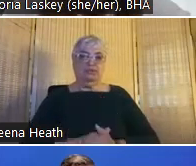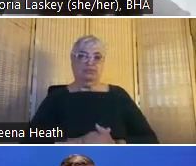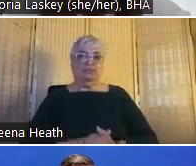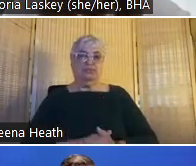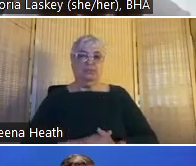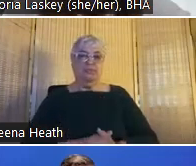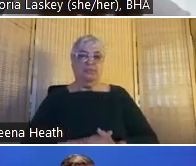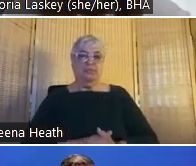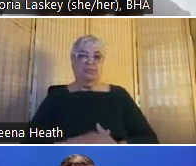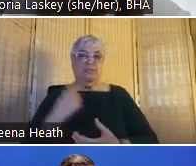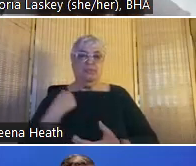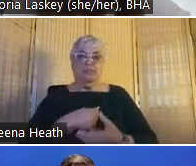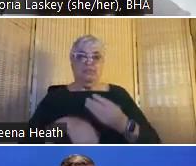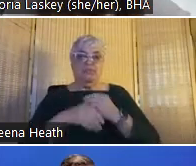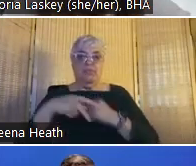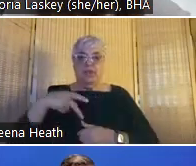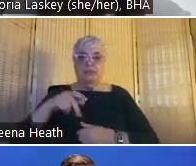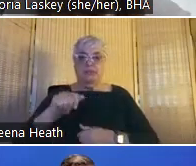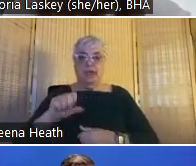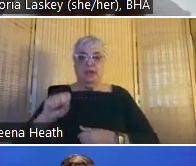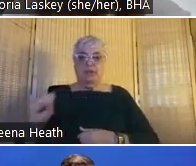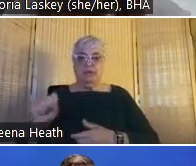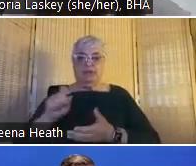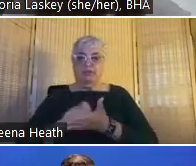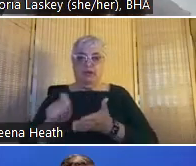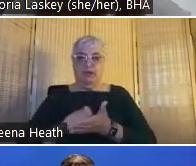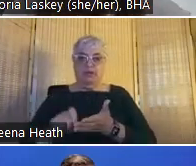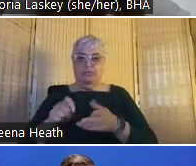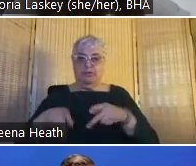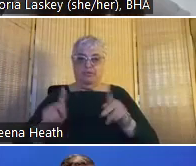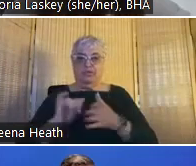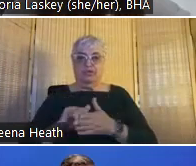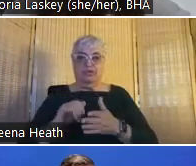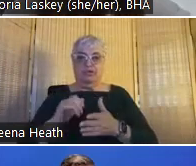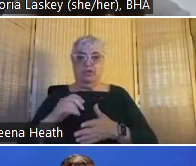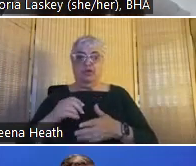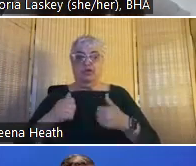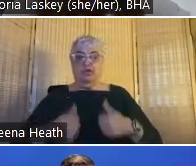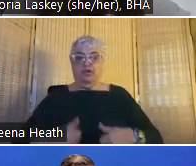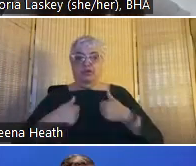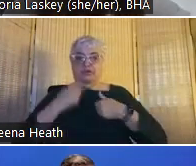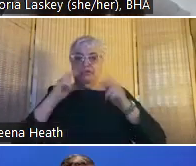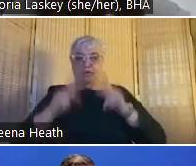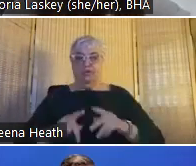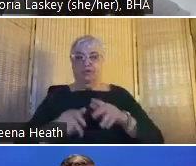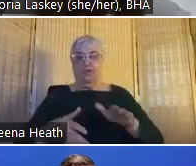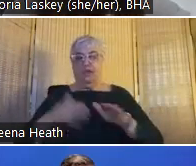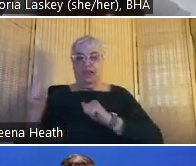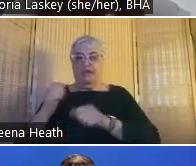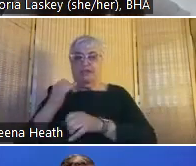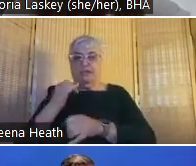We did that, the definition of pass, which means written permission by a residential treatment facility for an individual to leave campus